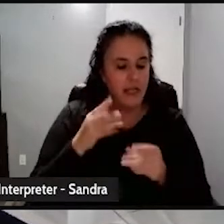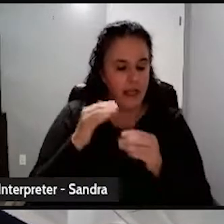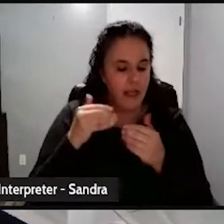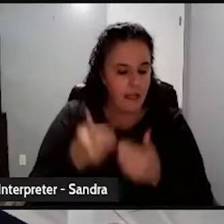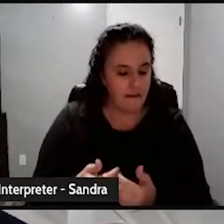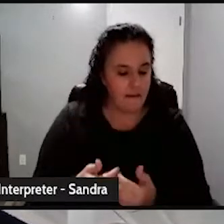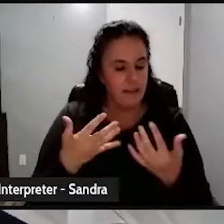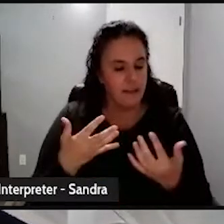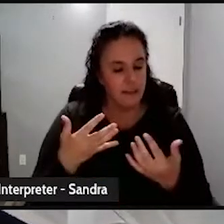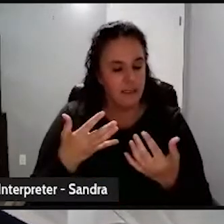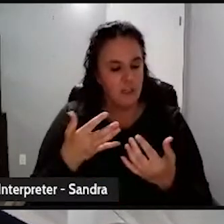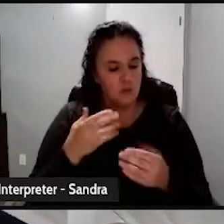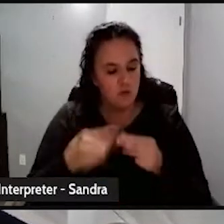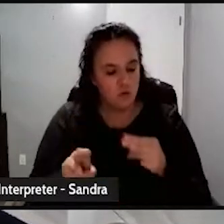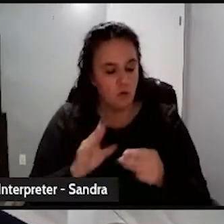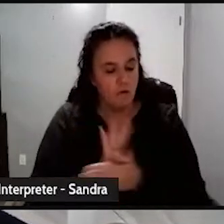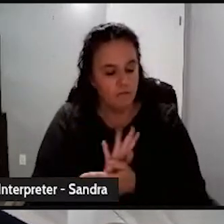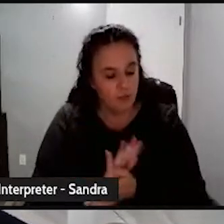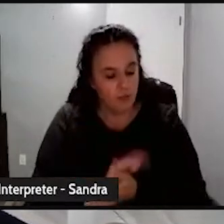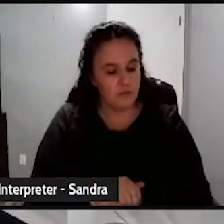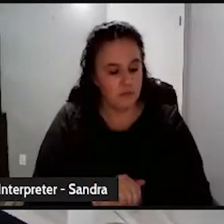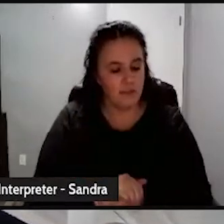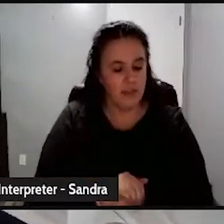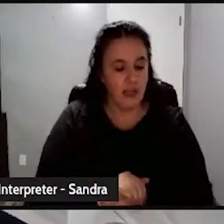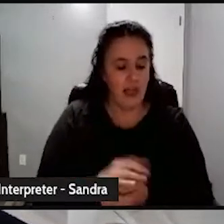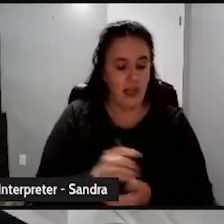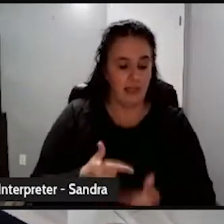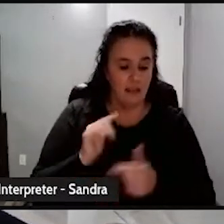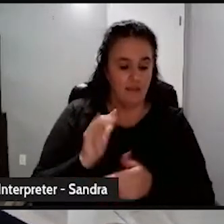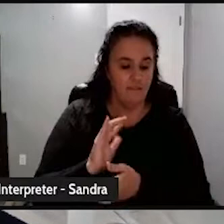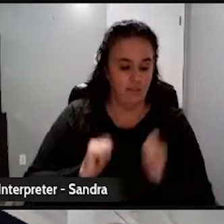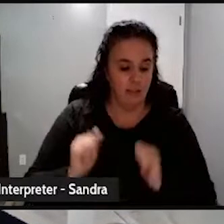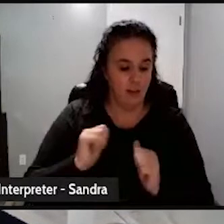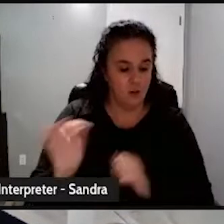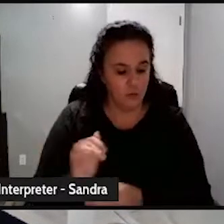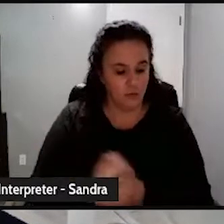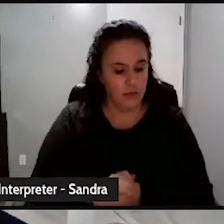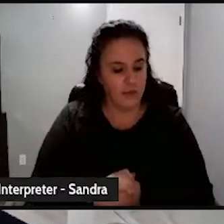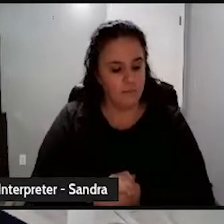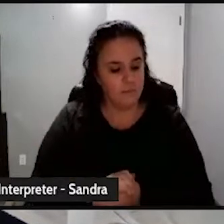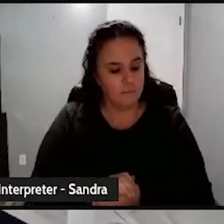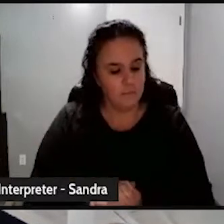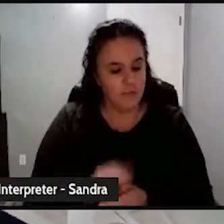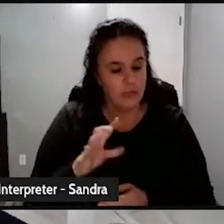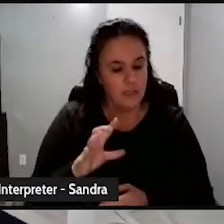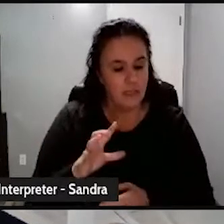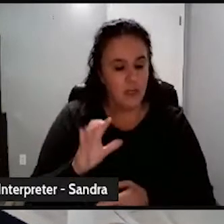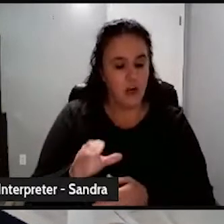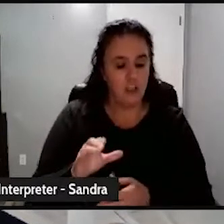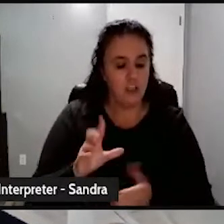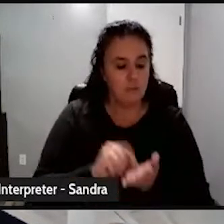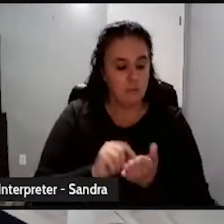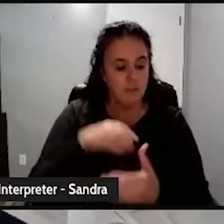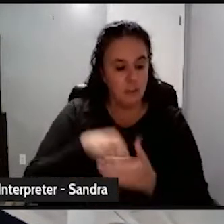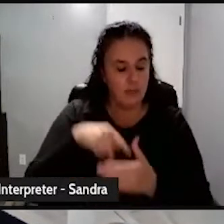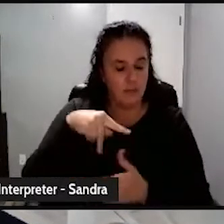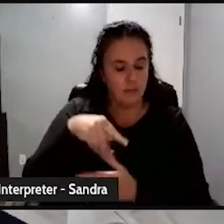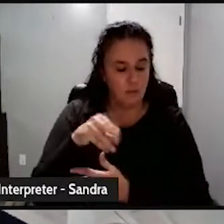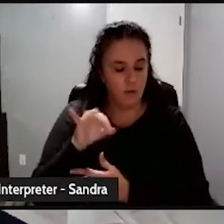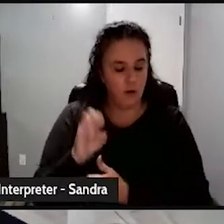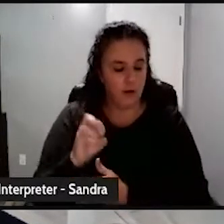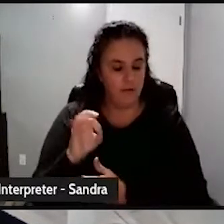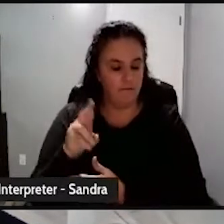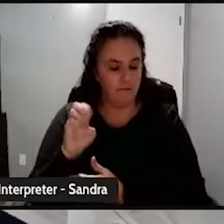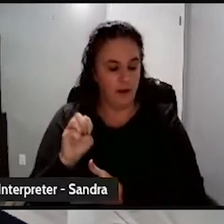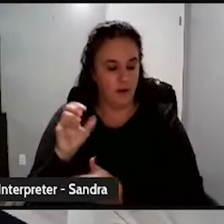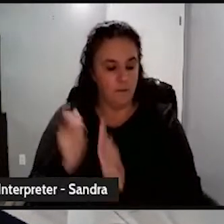to rile the patriarchy. She has spent some time studying towards a Master of Arts at the Department of English, Film and Theatre